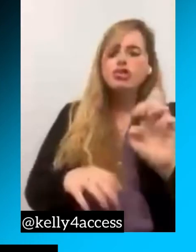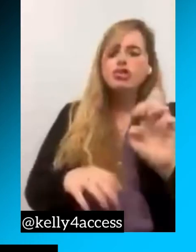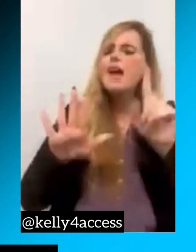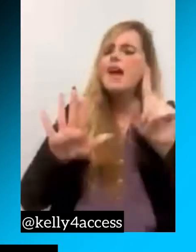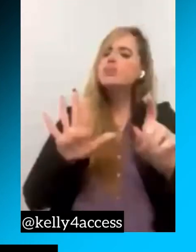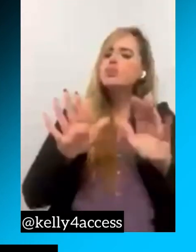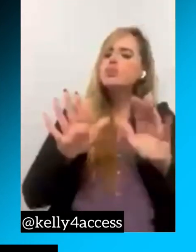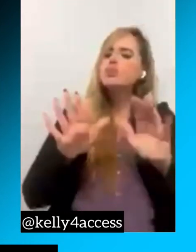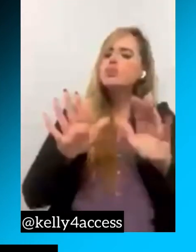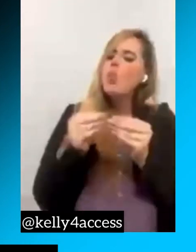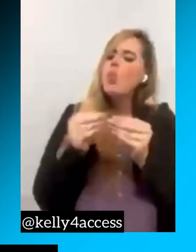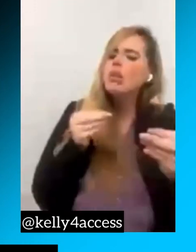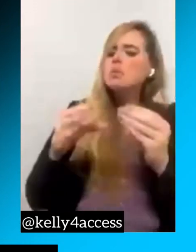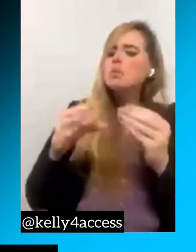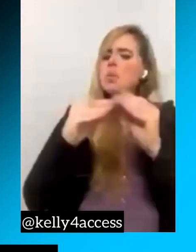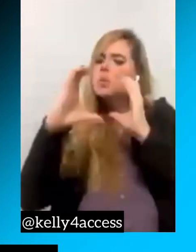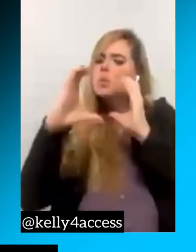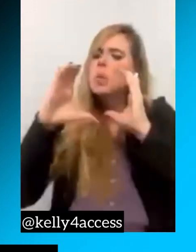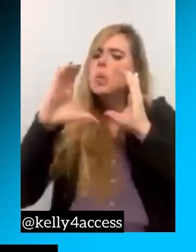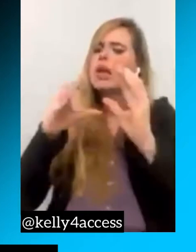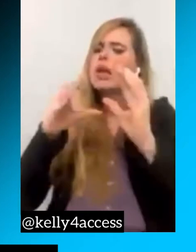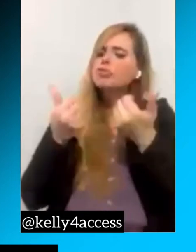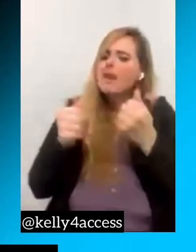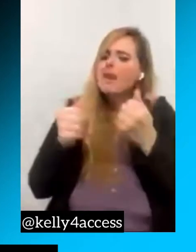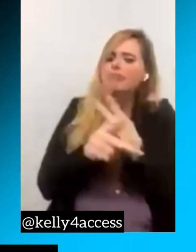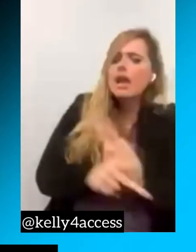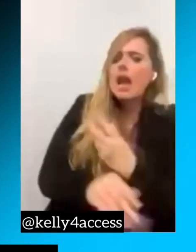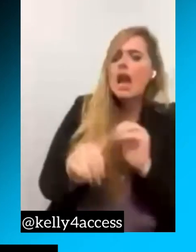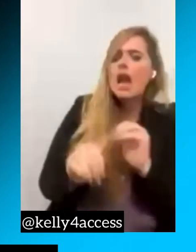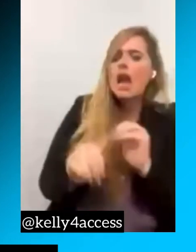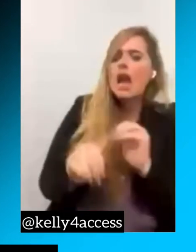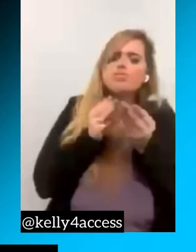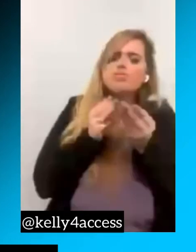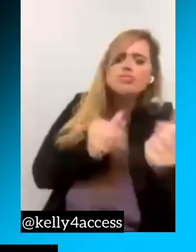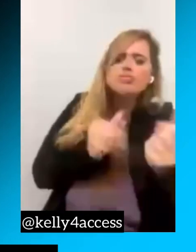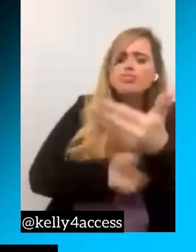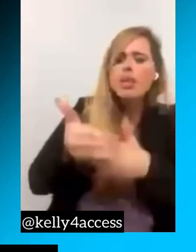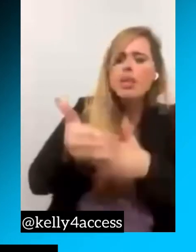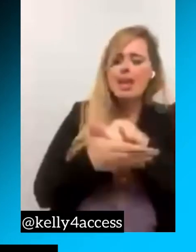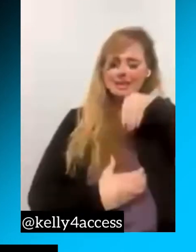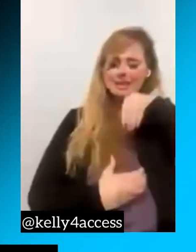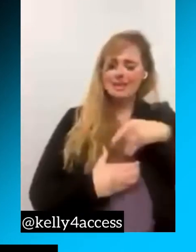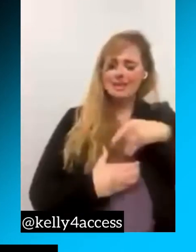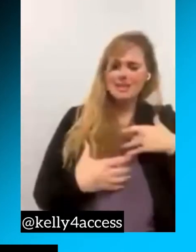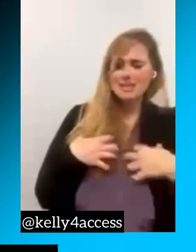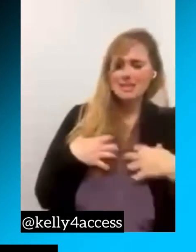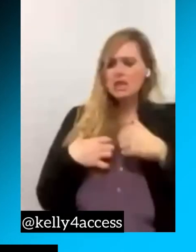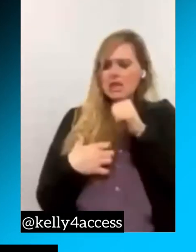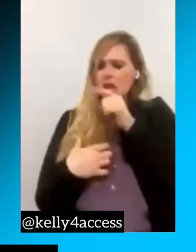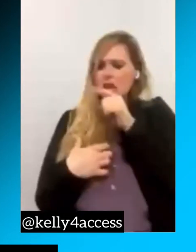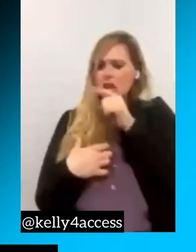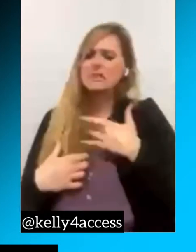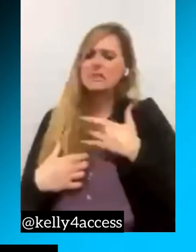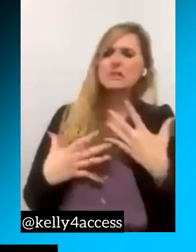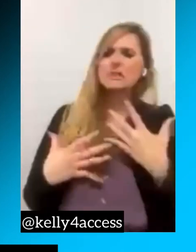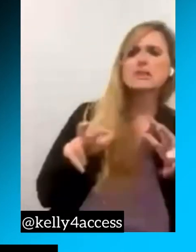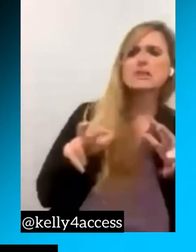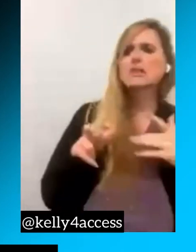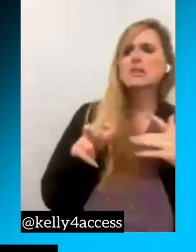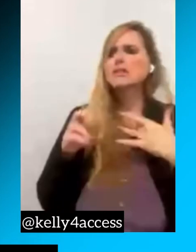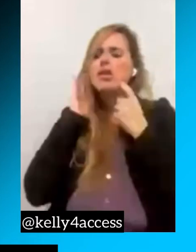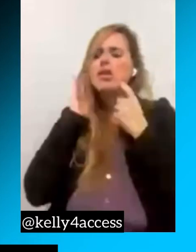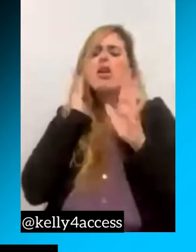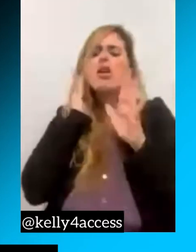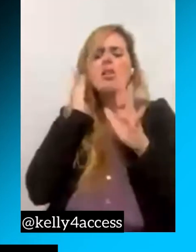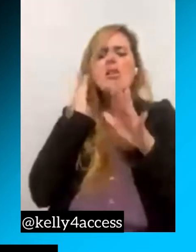it easier. So you definitely have to work through your insecurities to make polyamorous relationships work. Whereas in monogamous relationship, you might